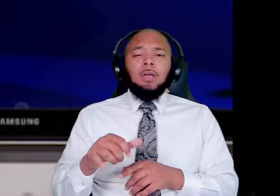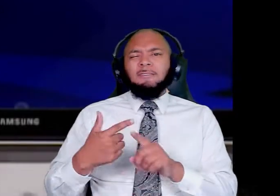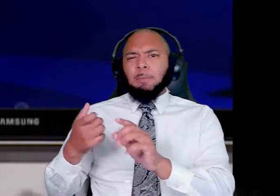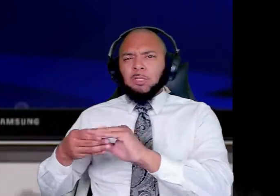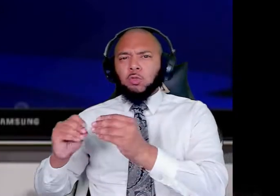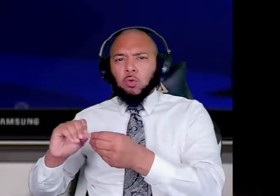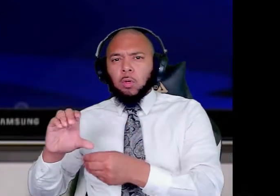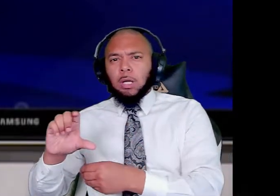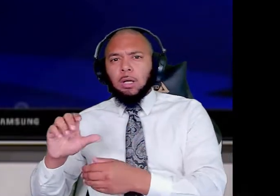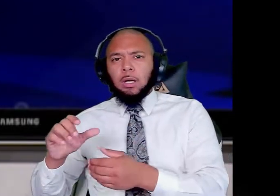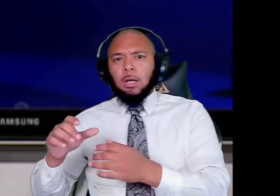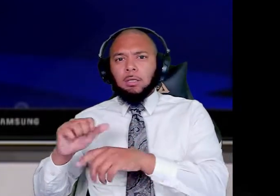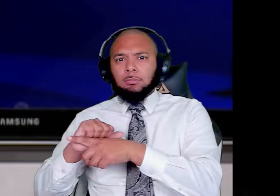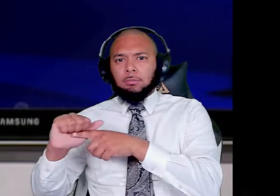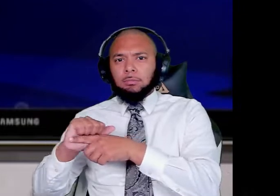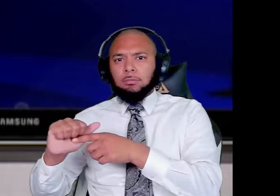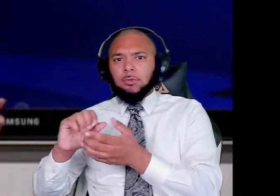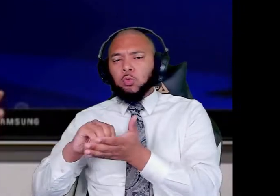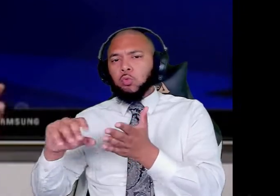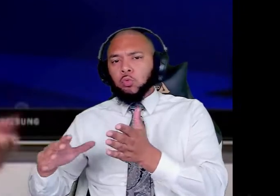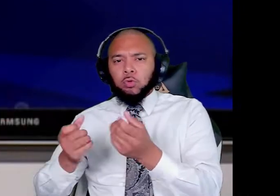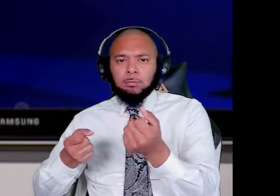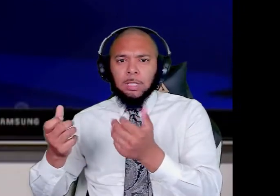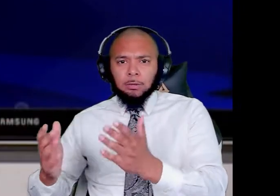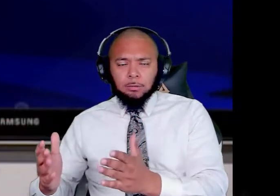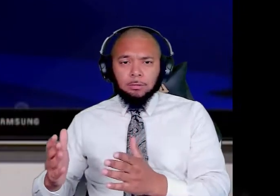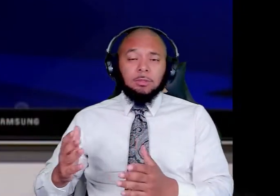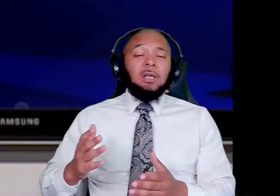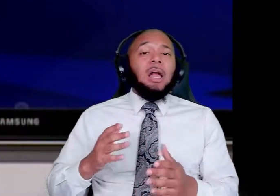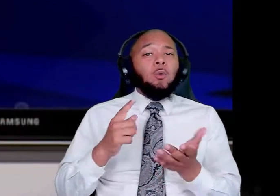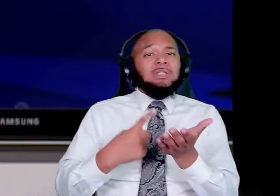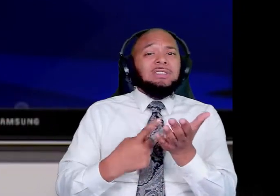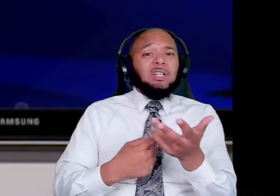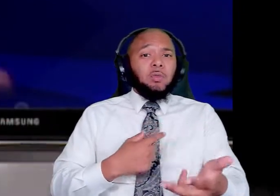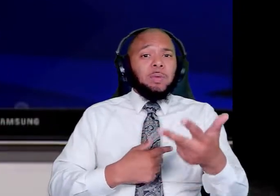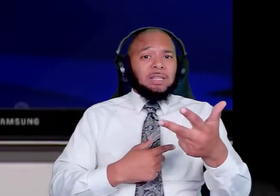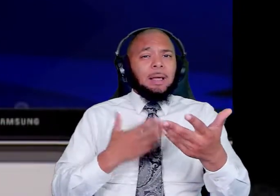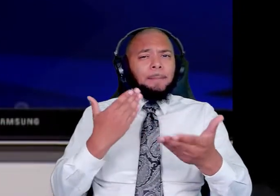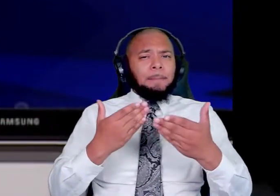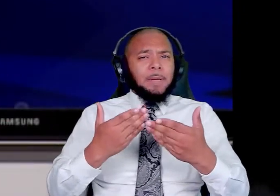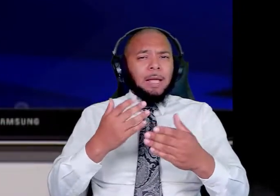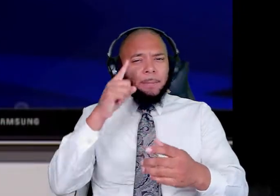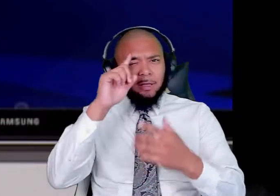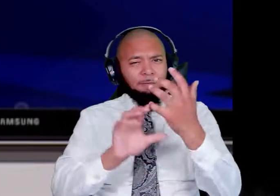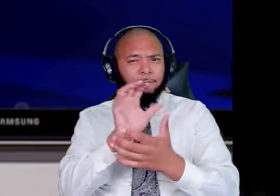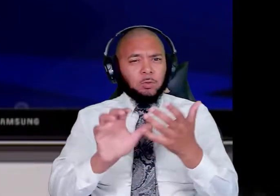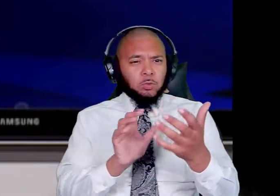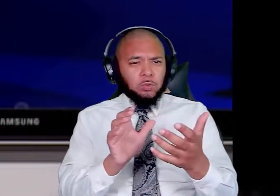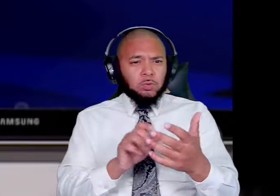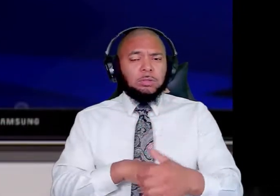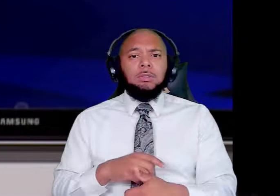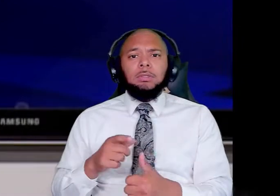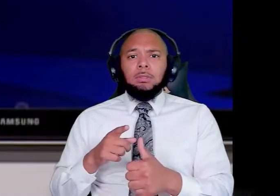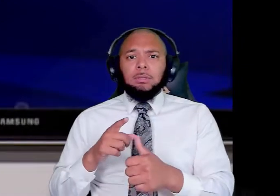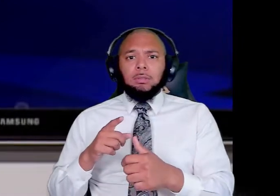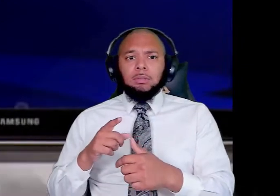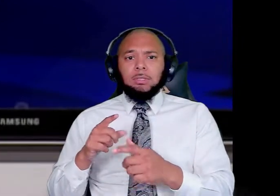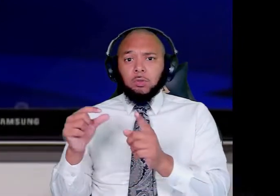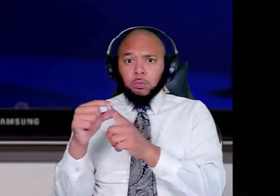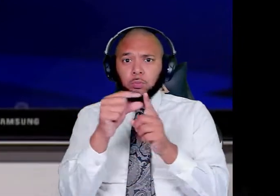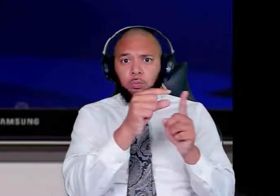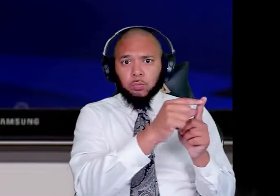a few things I think may have confused you or may confuse you in the future. And that is these